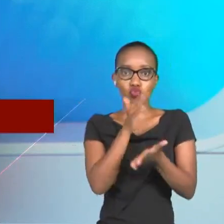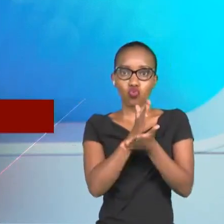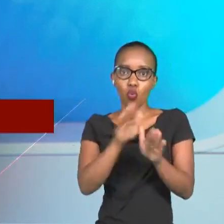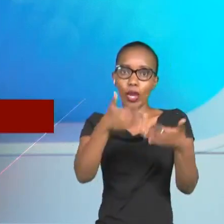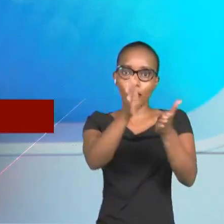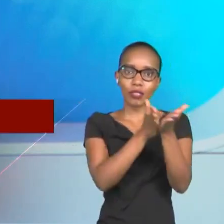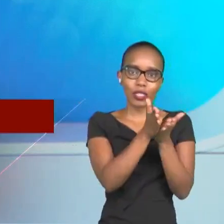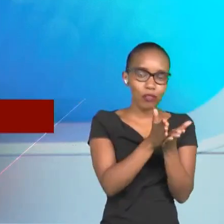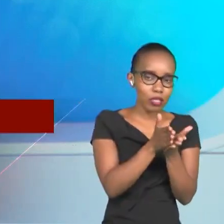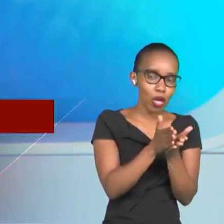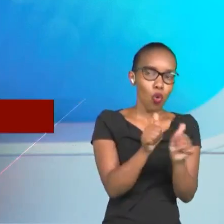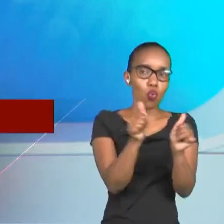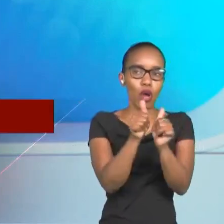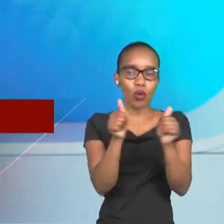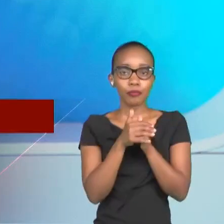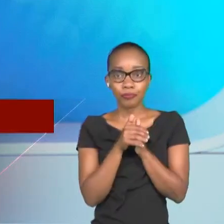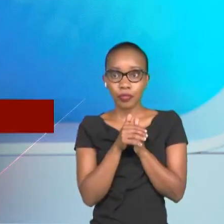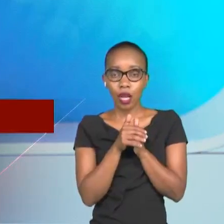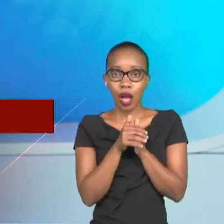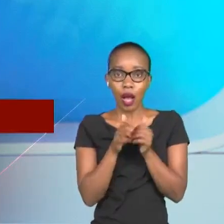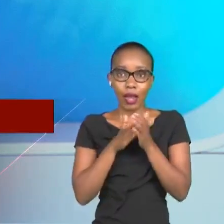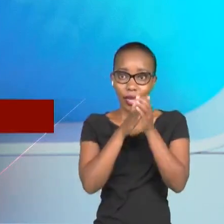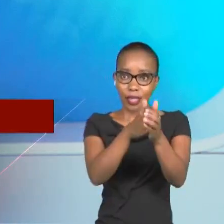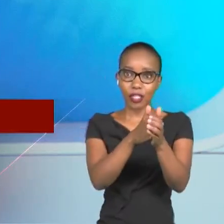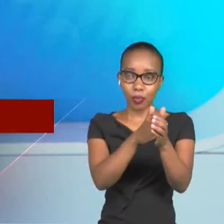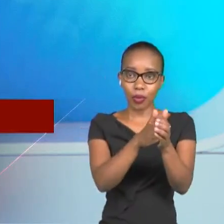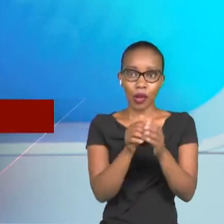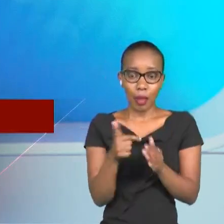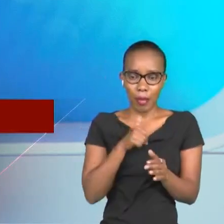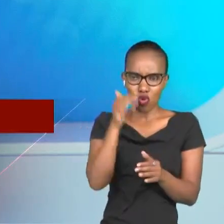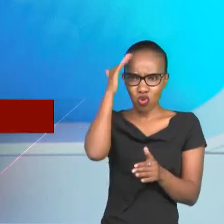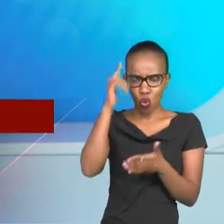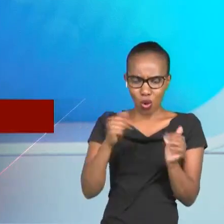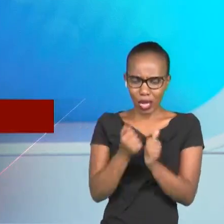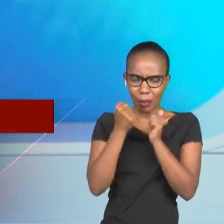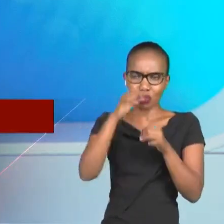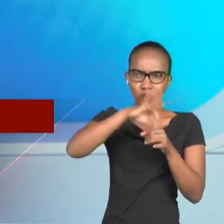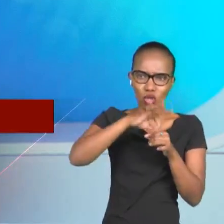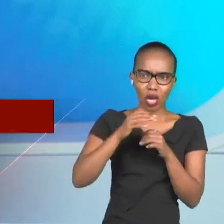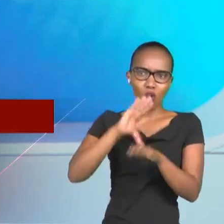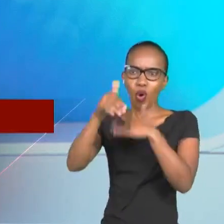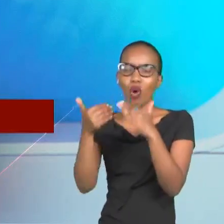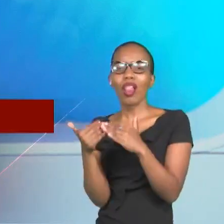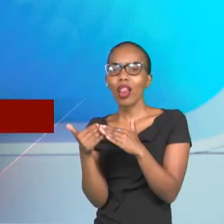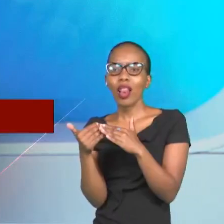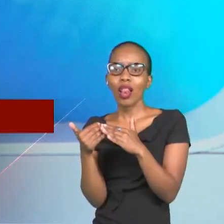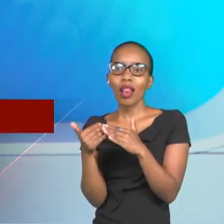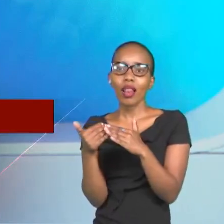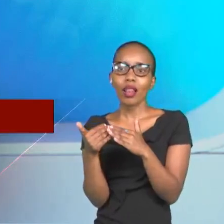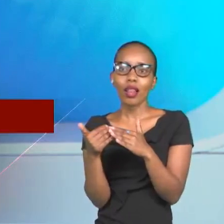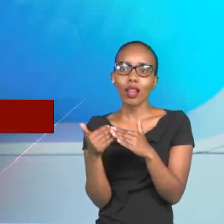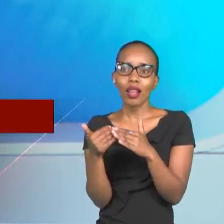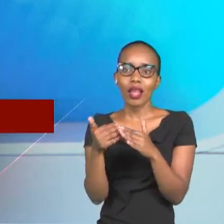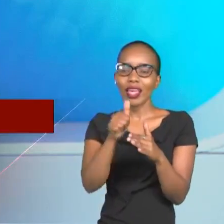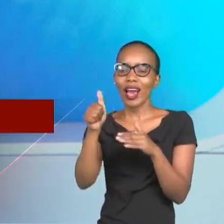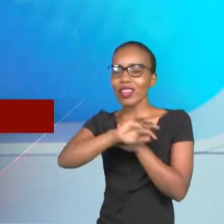deliver? And delivery when it comes to leadership, I don't know what happens to our voters. And it's almost all across board, even in